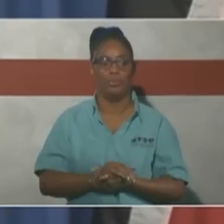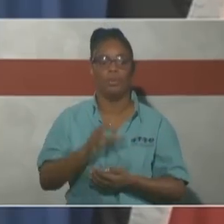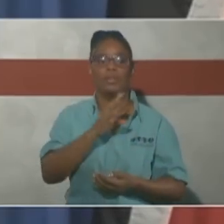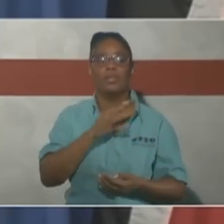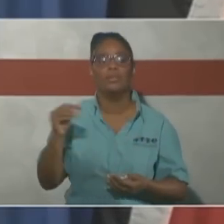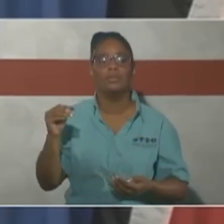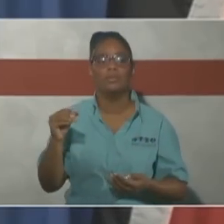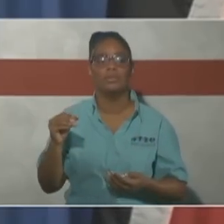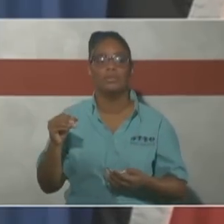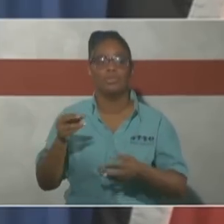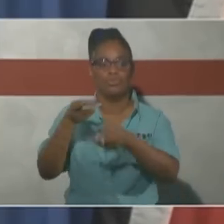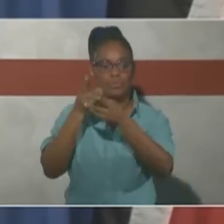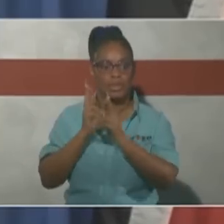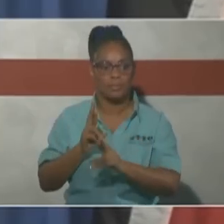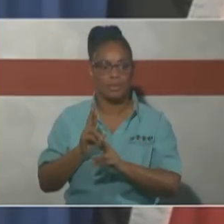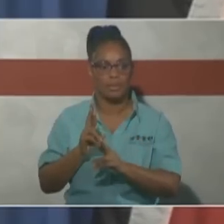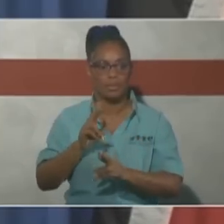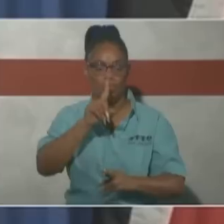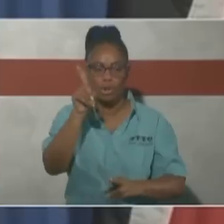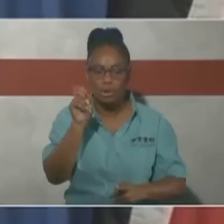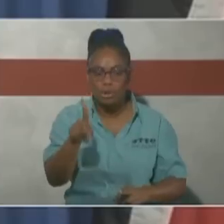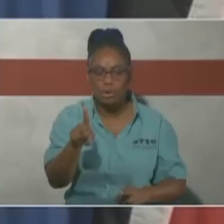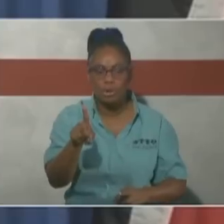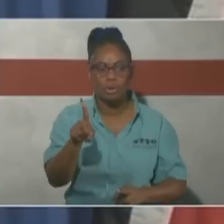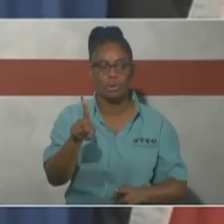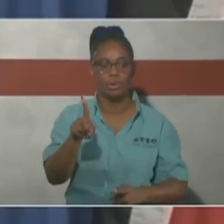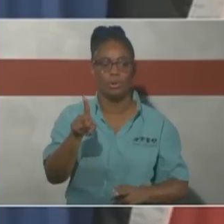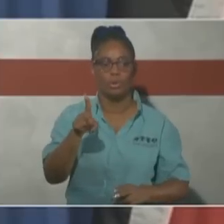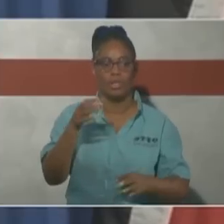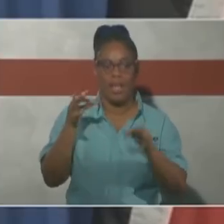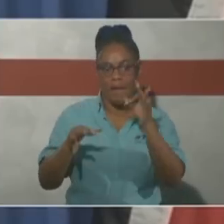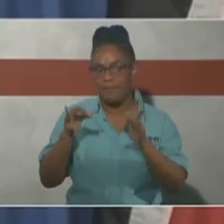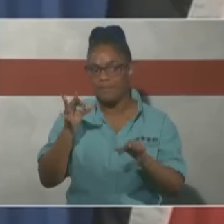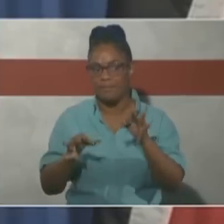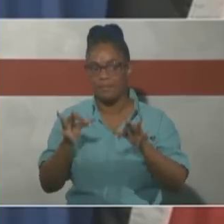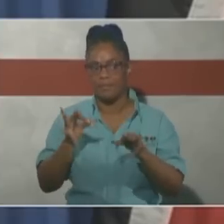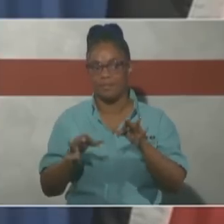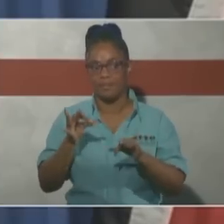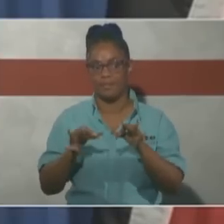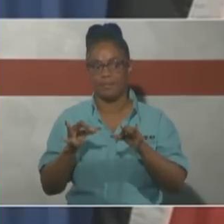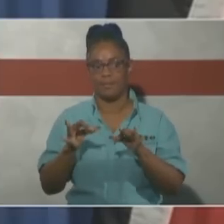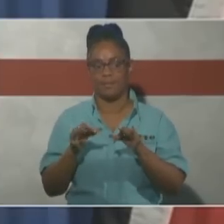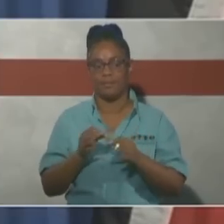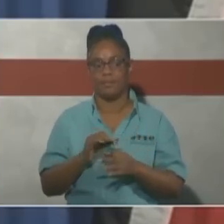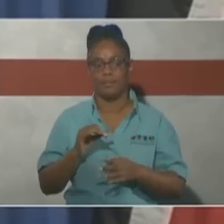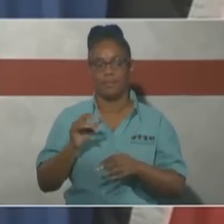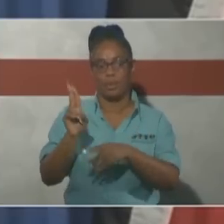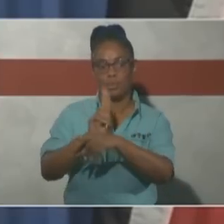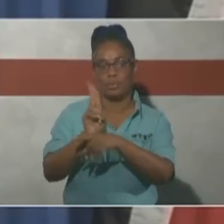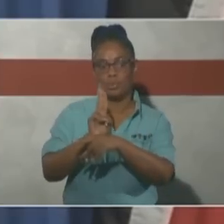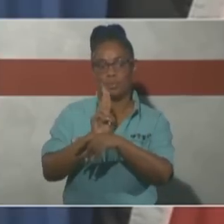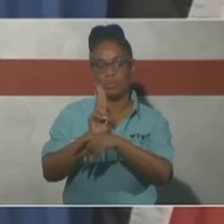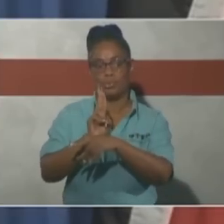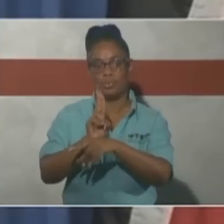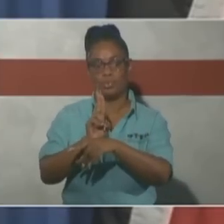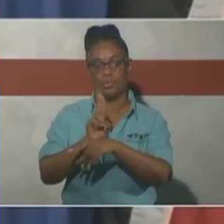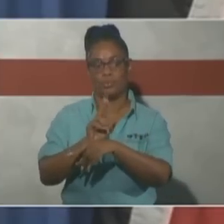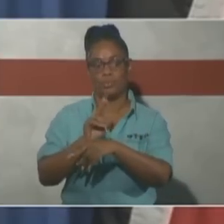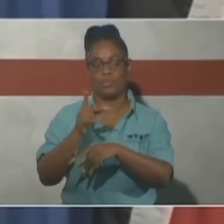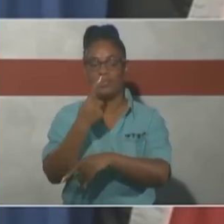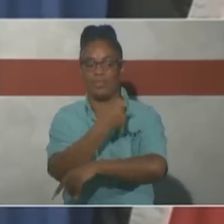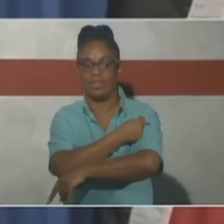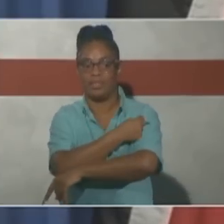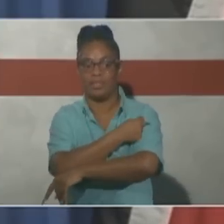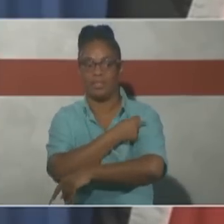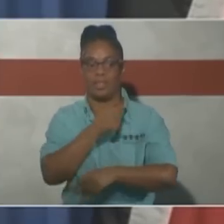Thank you very much, Dr. Parasham. I just want to ask the Minister to speak very briefly on the whole question of